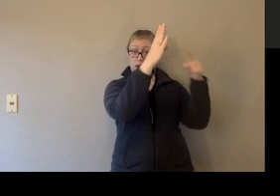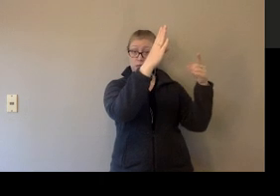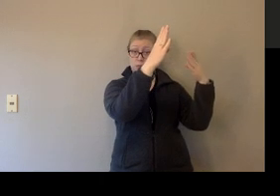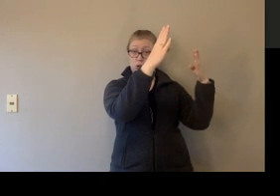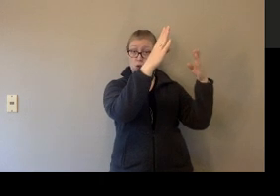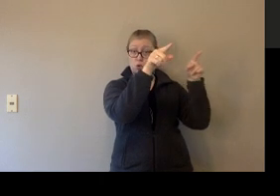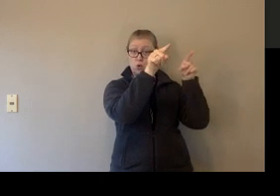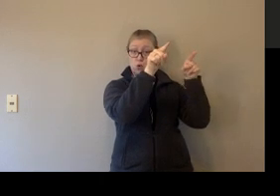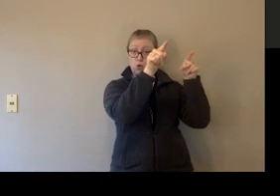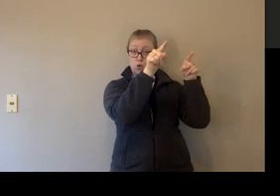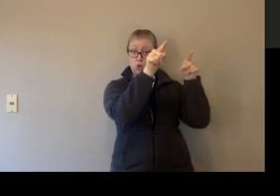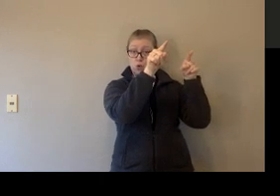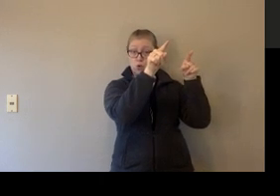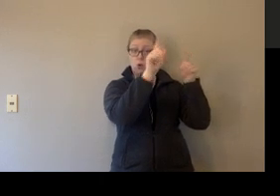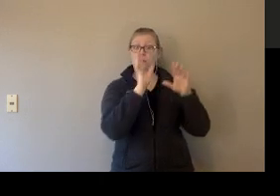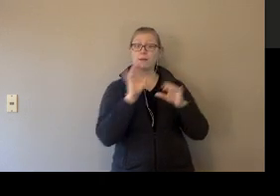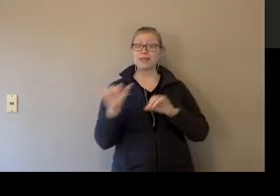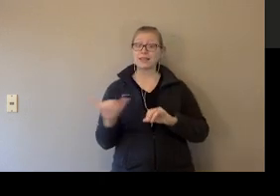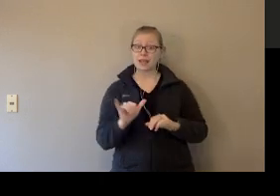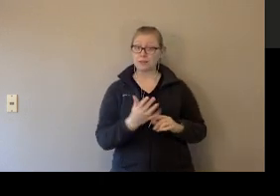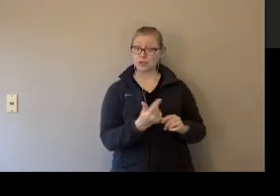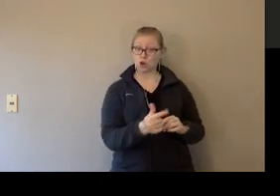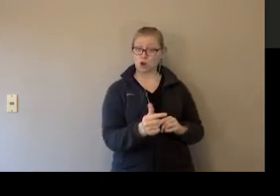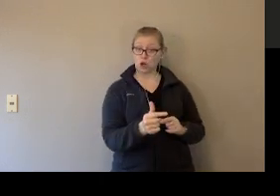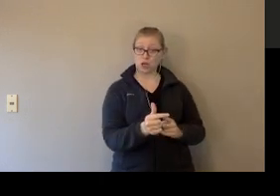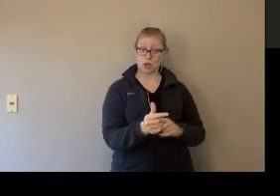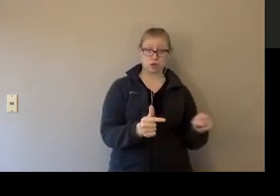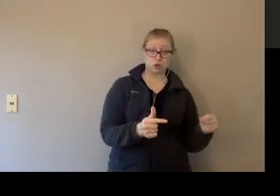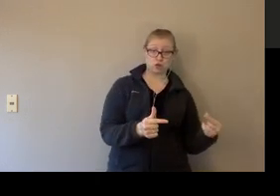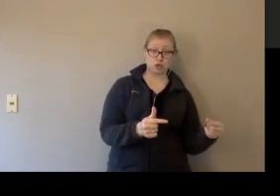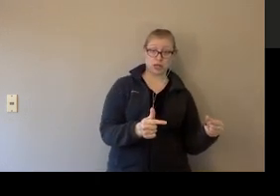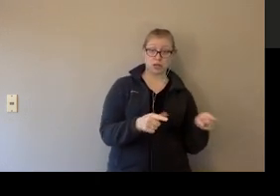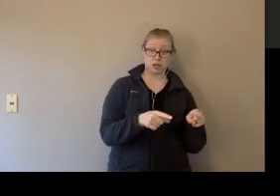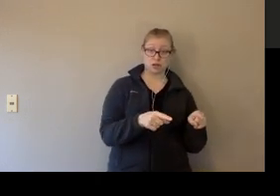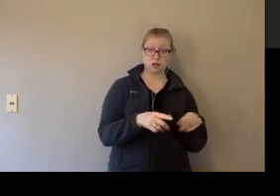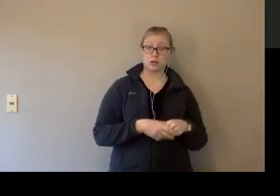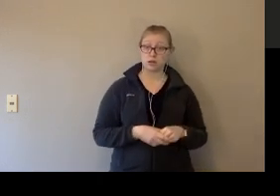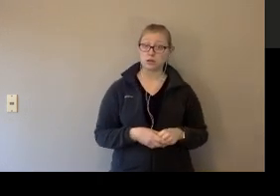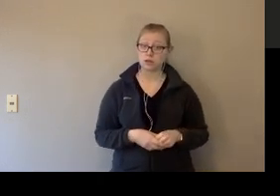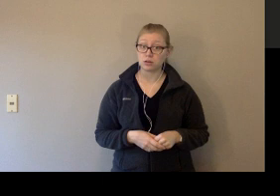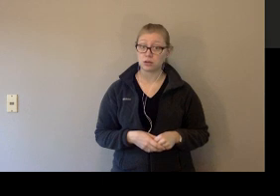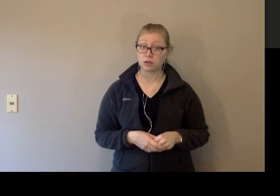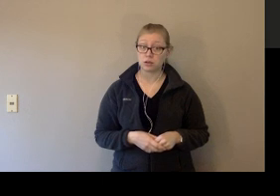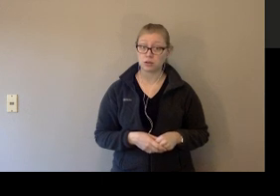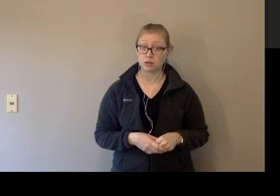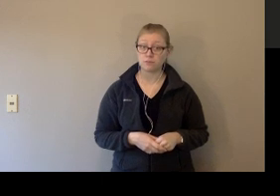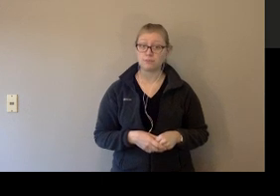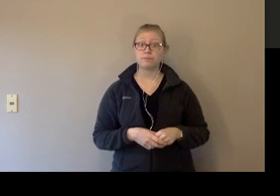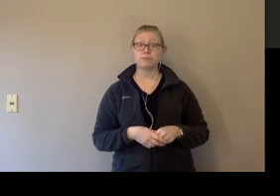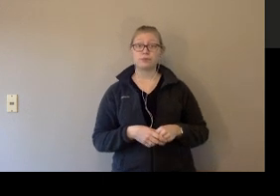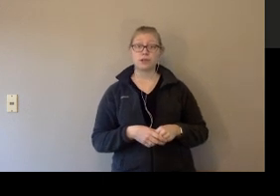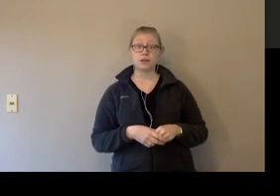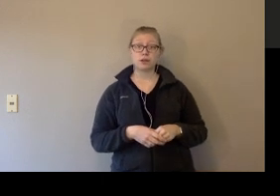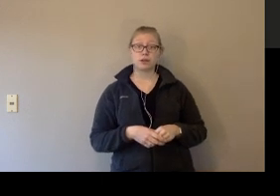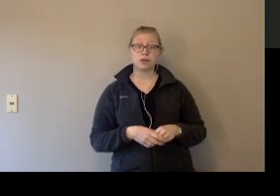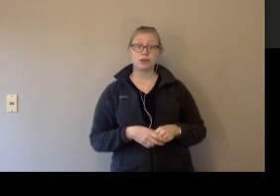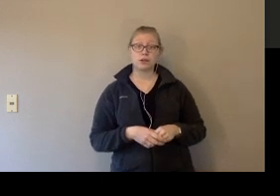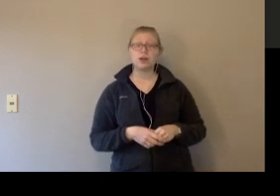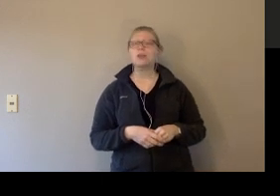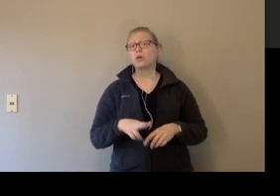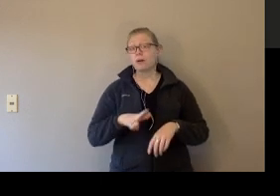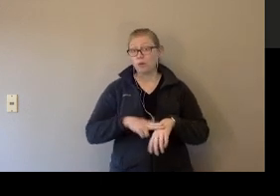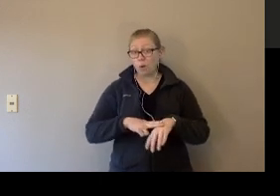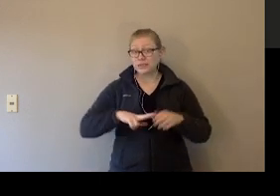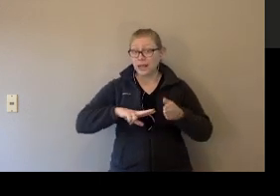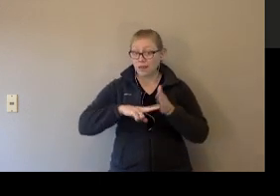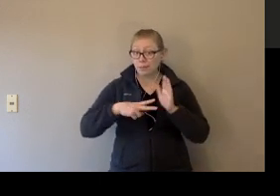So the ratio of DC to AD is going to be the same ratio as EC to BE. So of course that means I need to